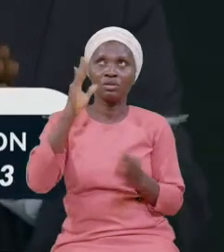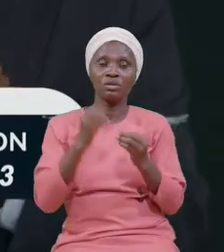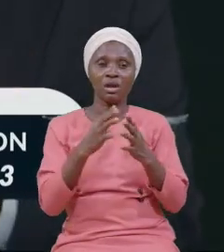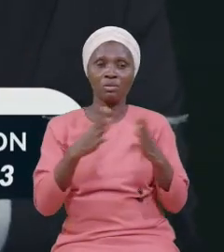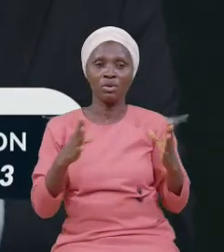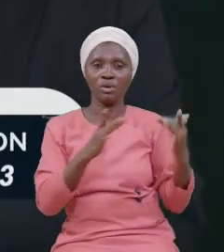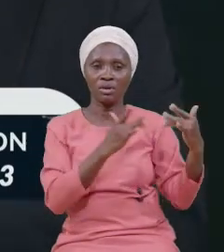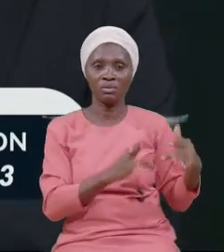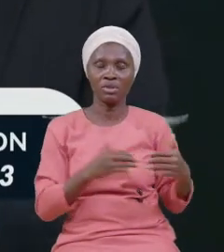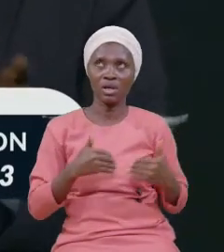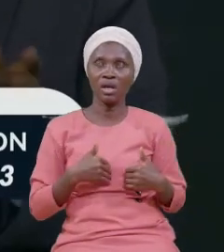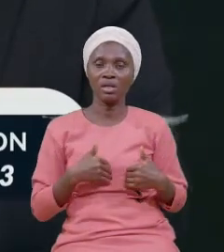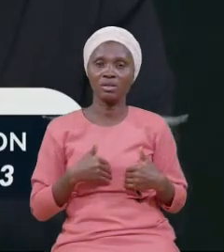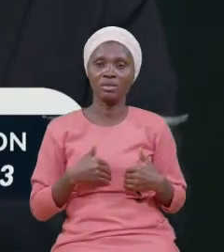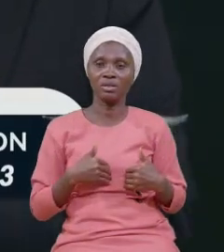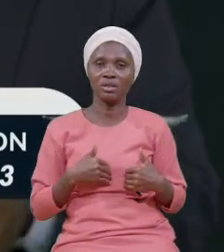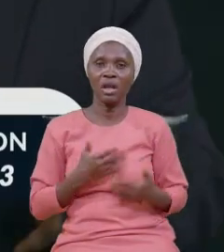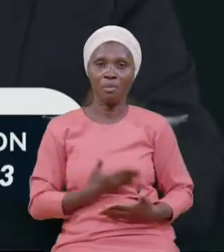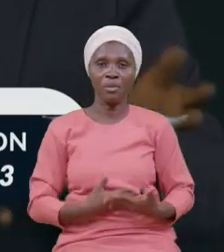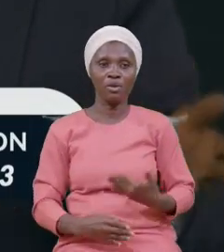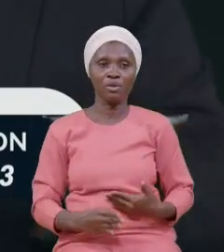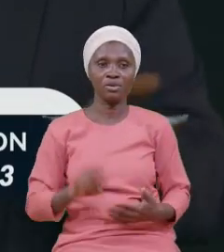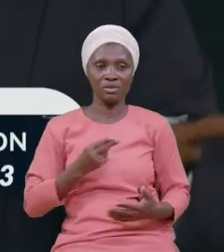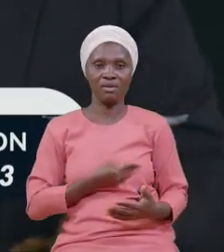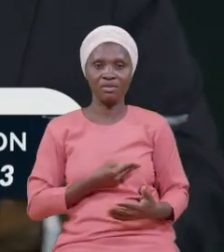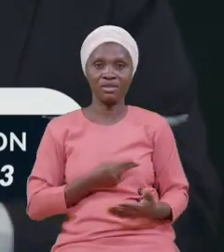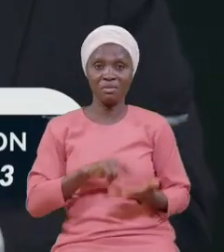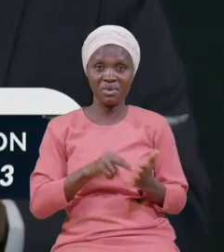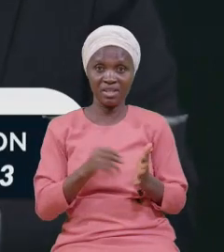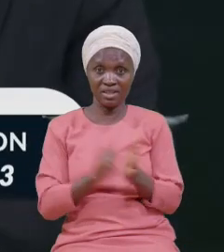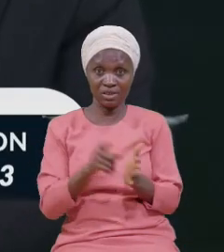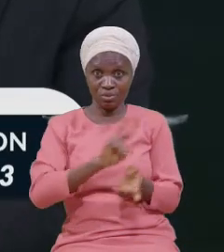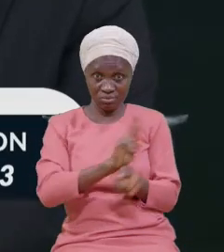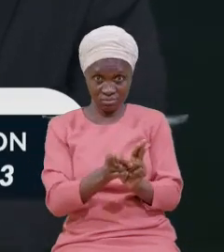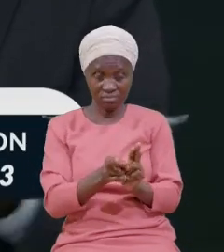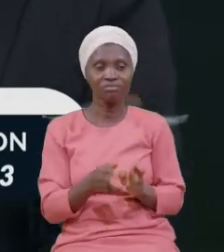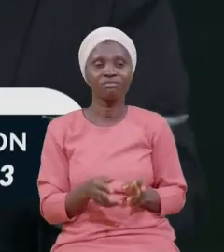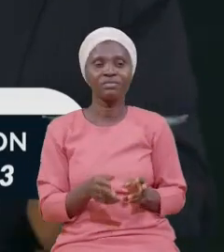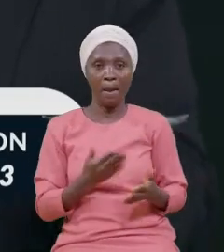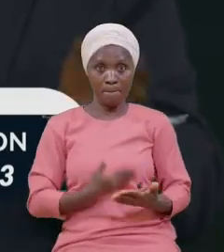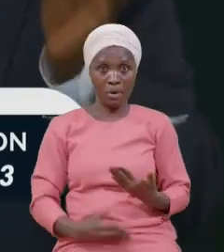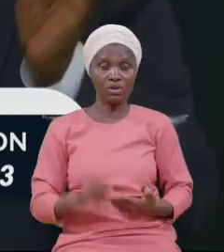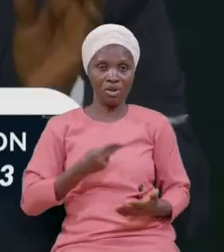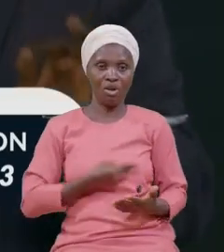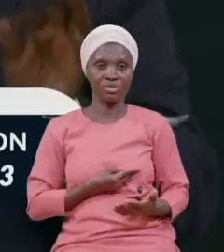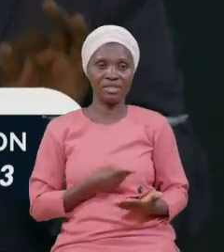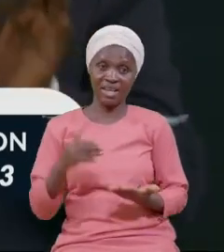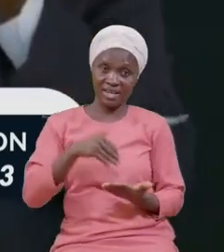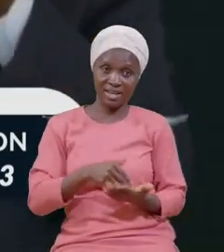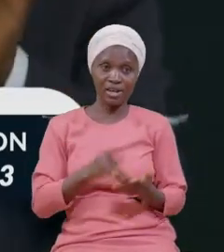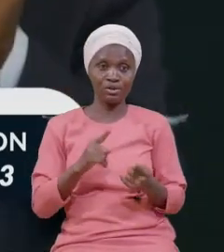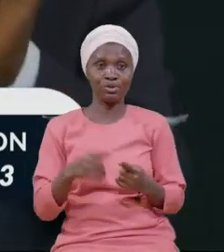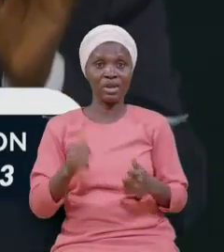has begotten us, that being born again, has begotten us again unto a